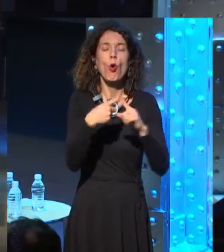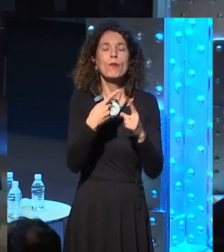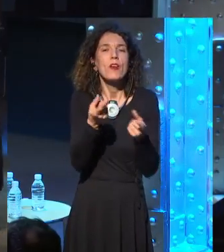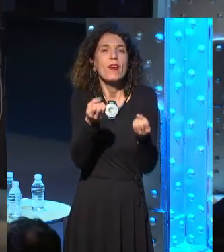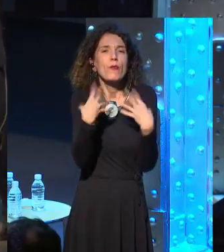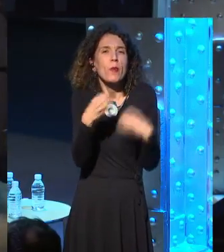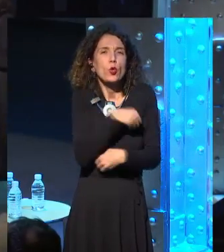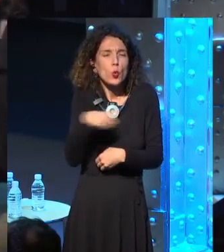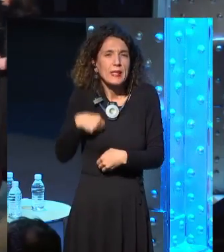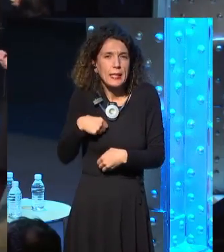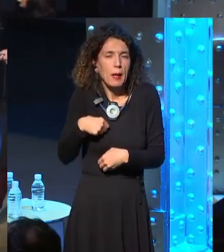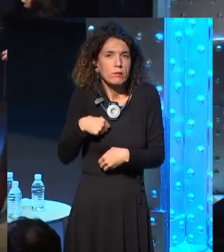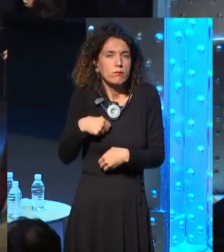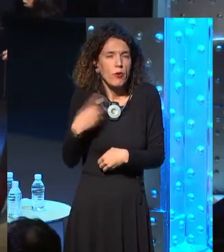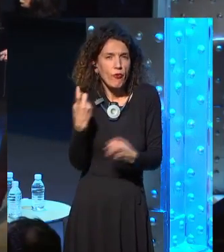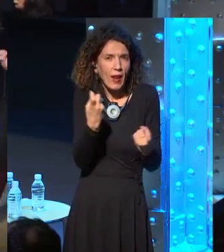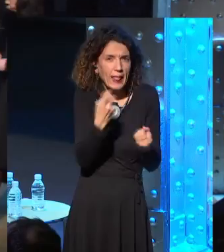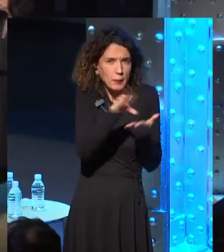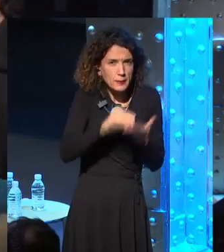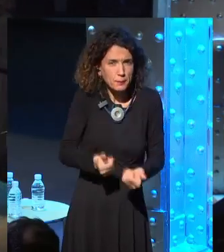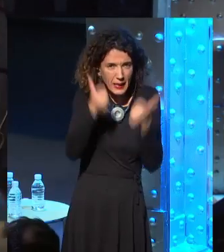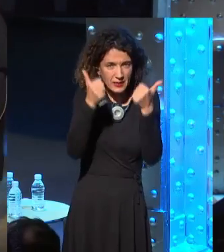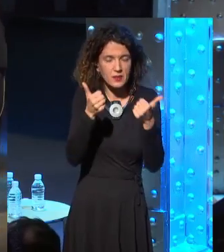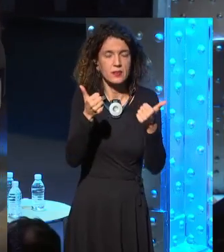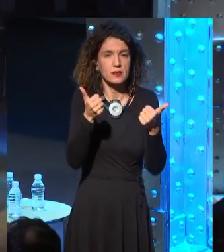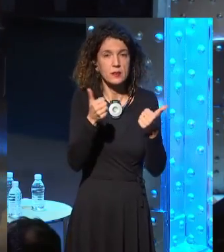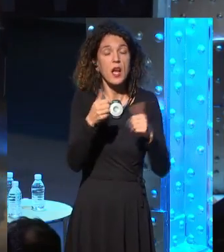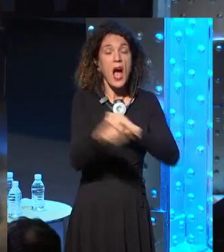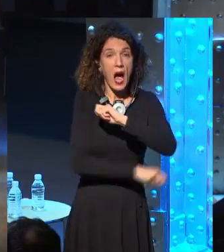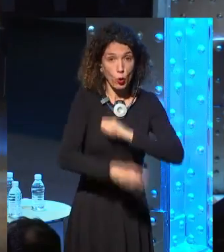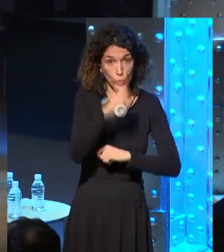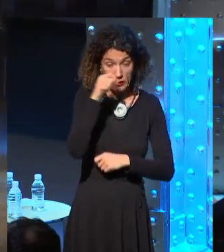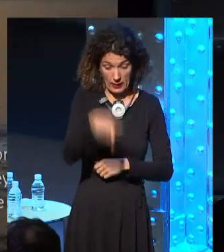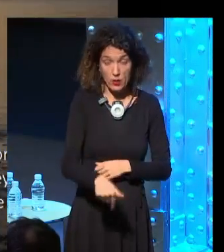And in August this year,